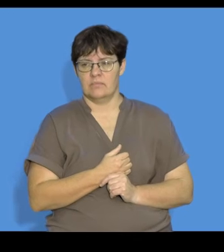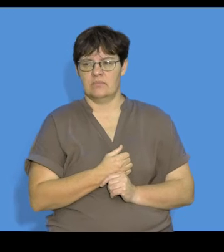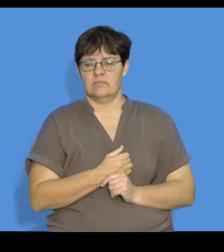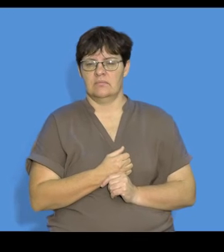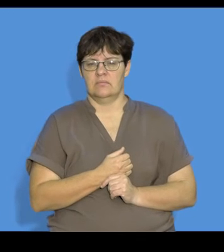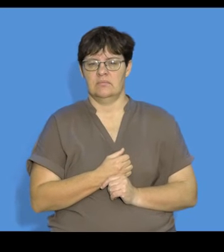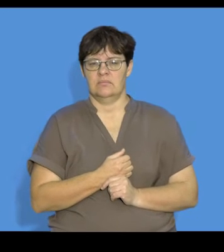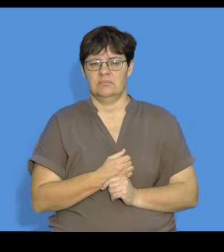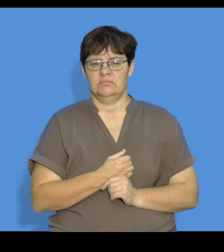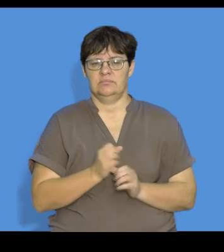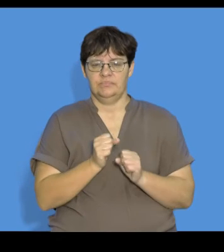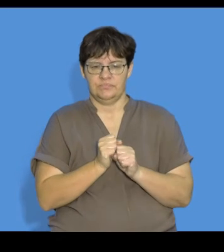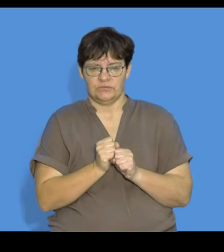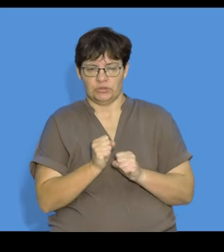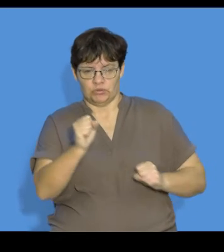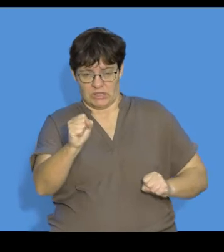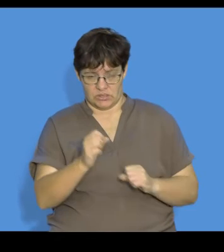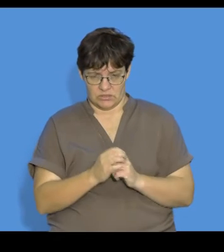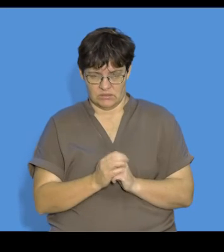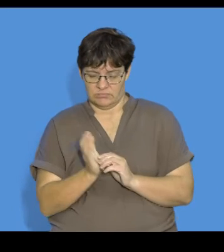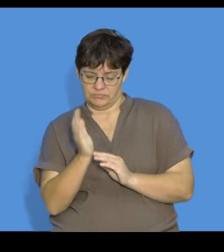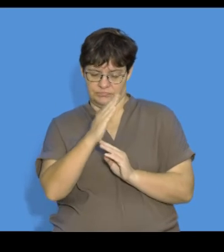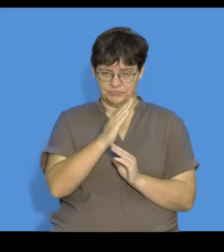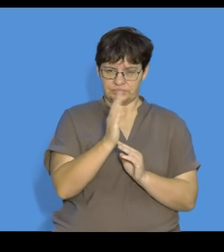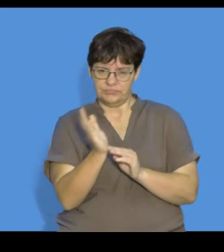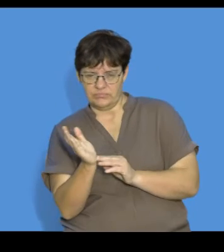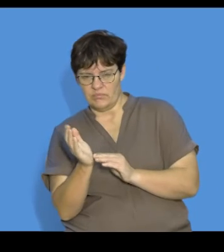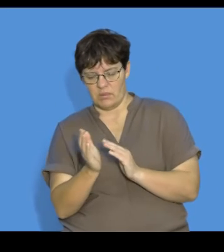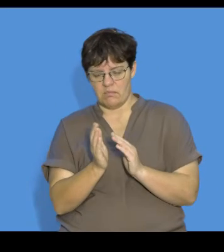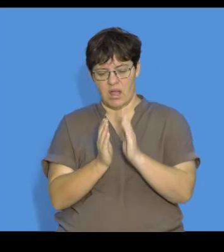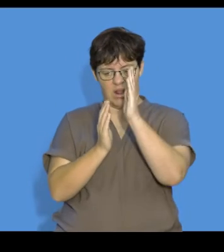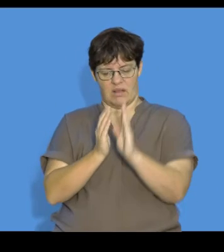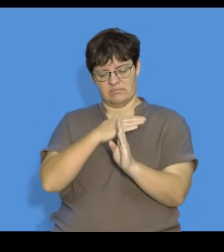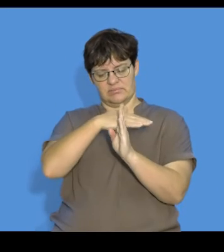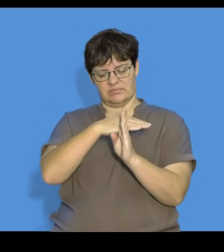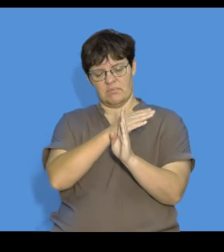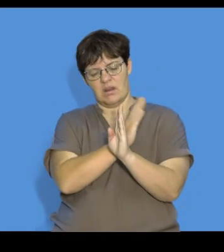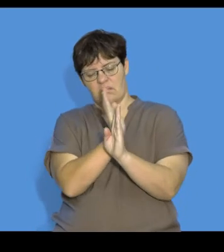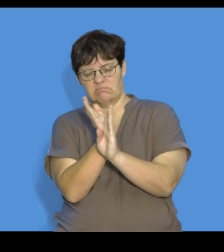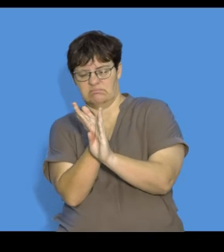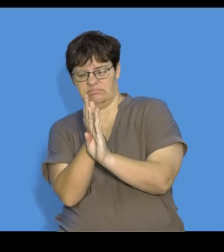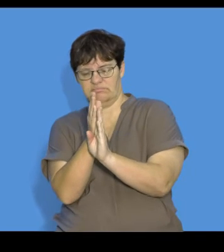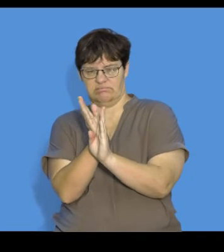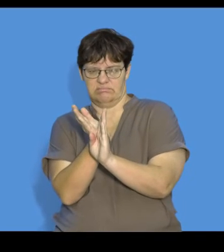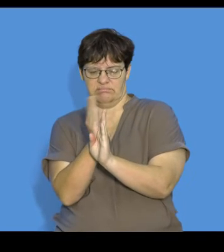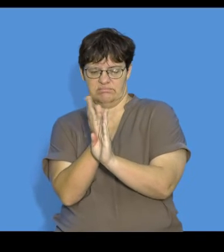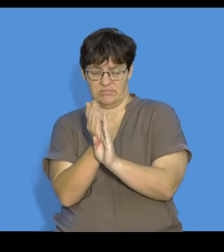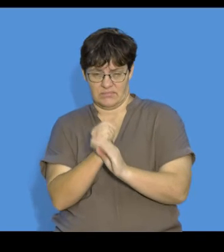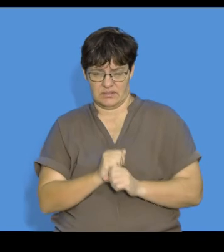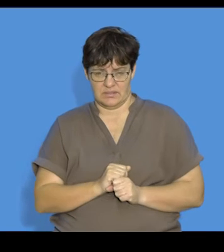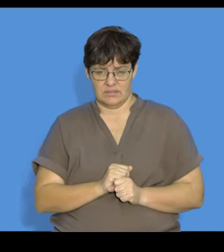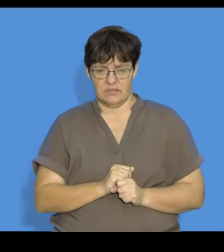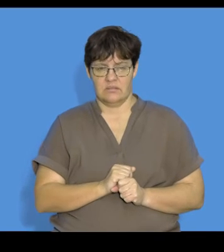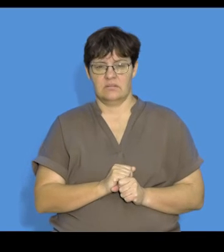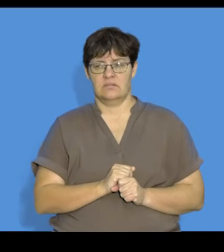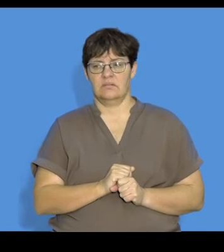us the stretch of the graph, right? It will tell us the stretch of the graph. But because it tells us